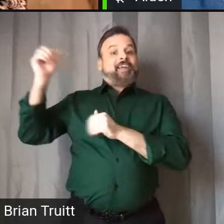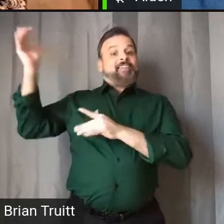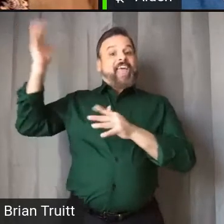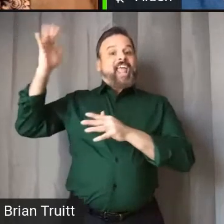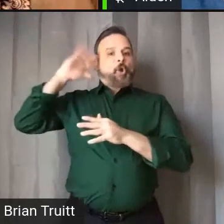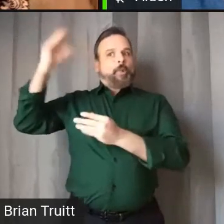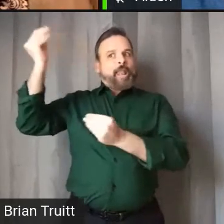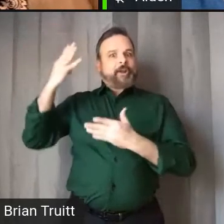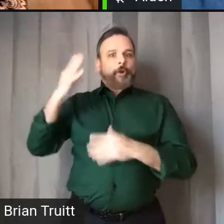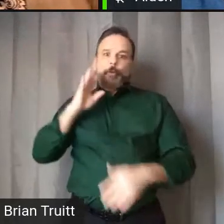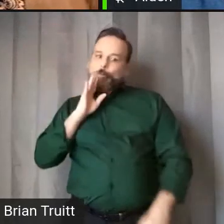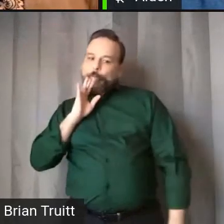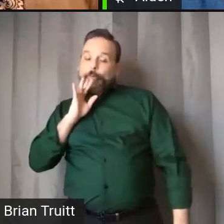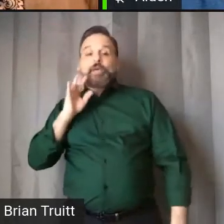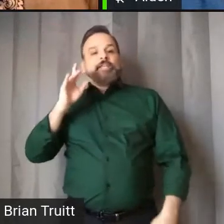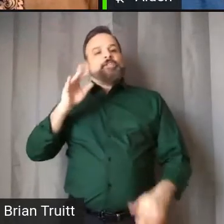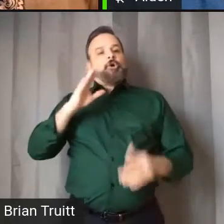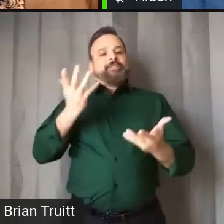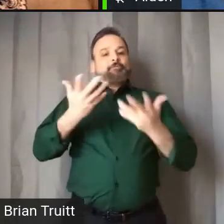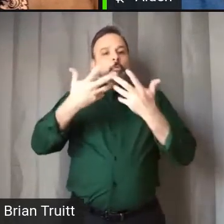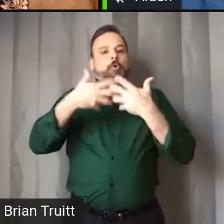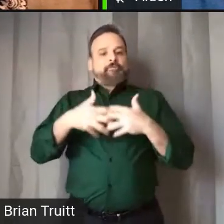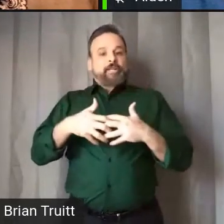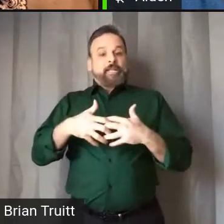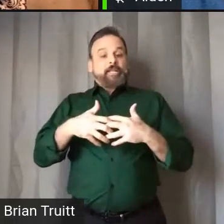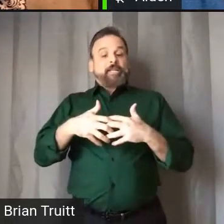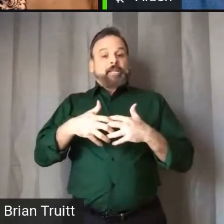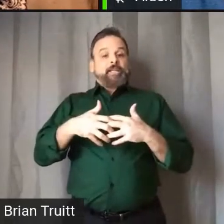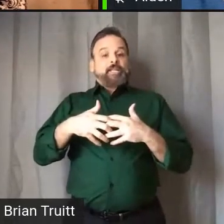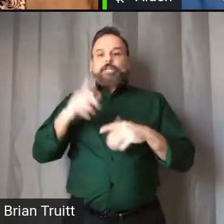it's always just kind of woven in, just the way, you know, you can't really